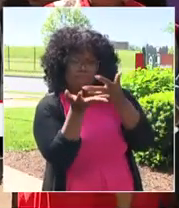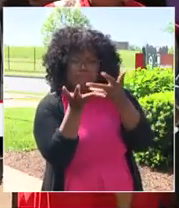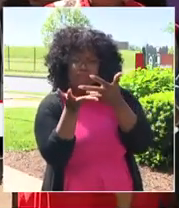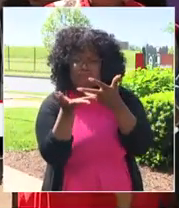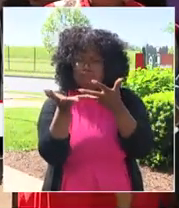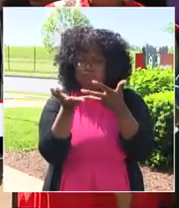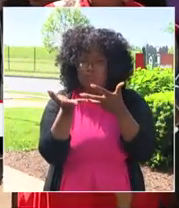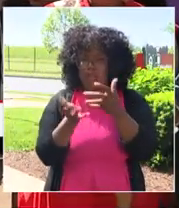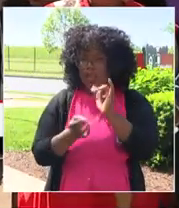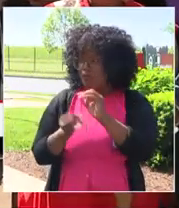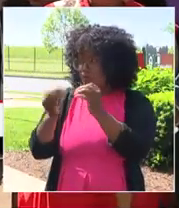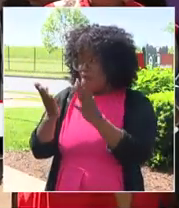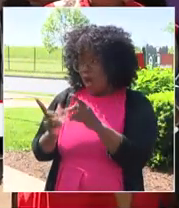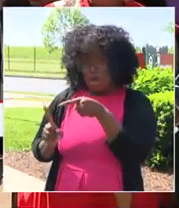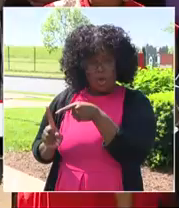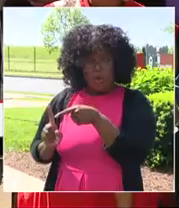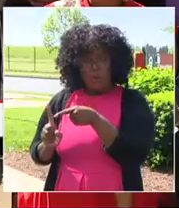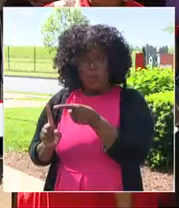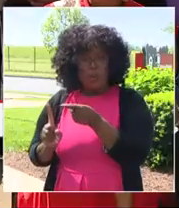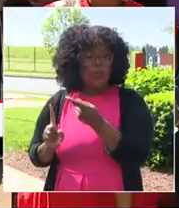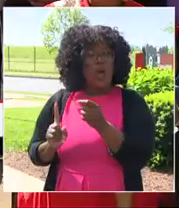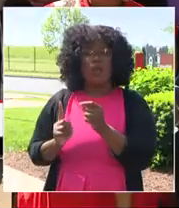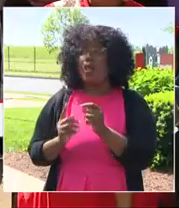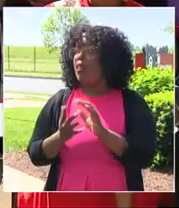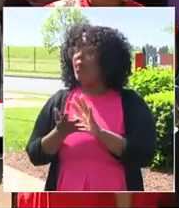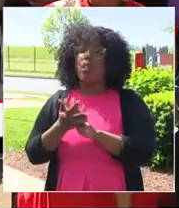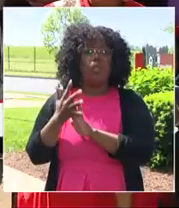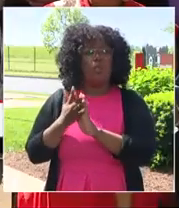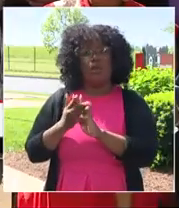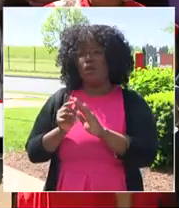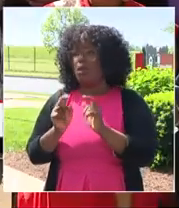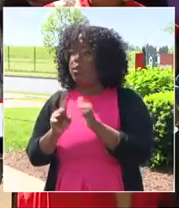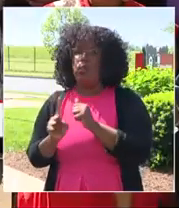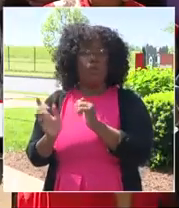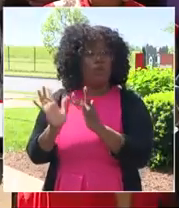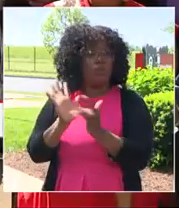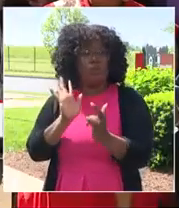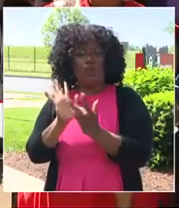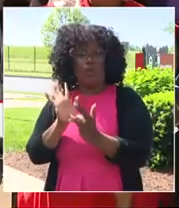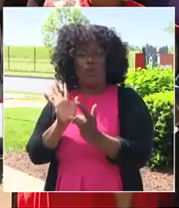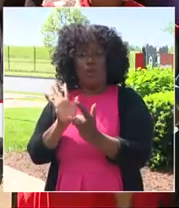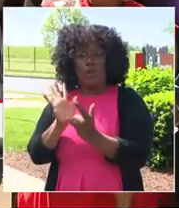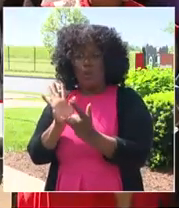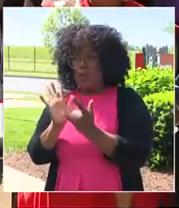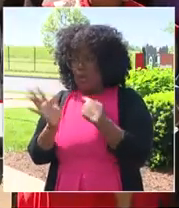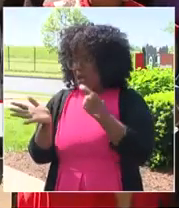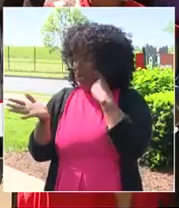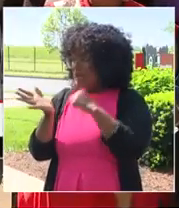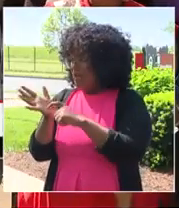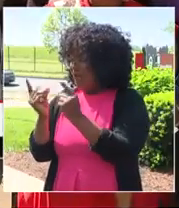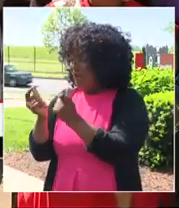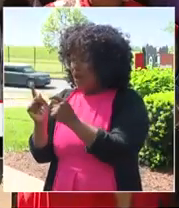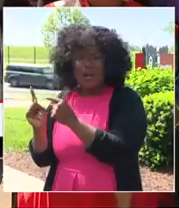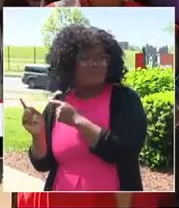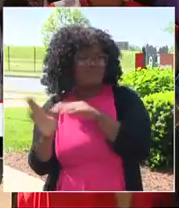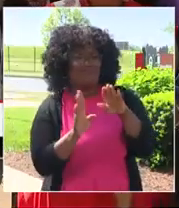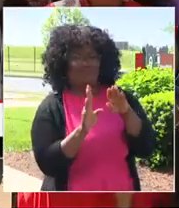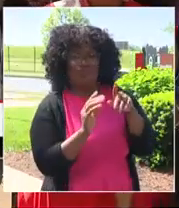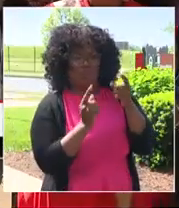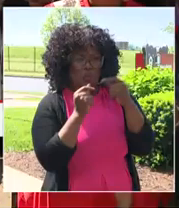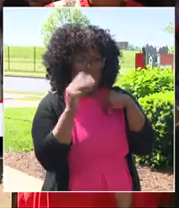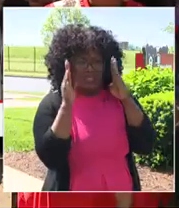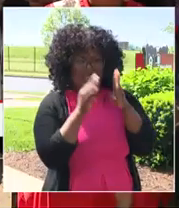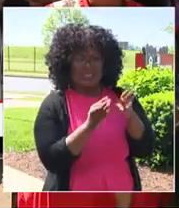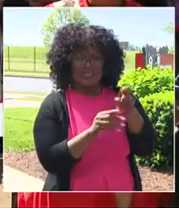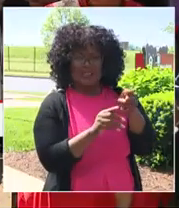cheat taxpayers. But these cuts are not related to waste, fraud, and abuse. And the bottom line is this: if